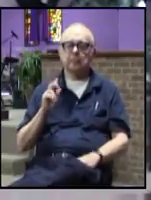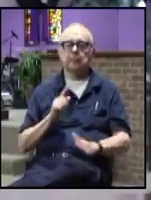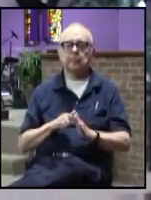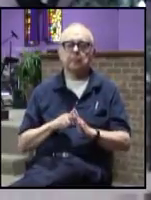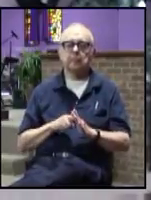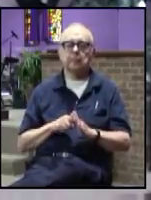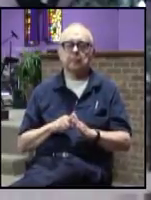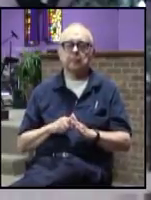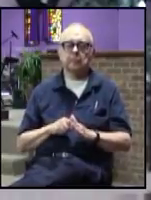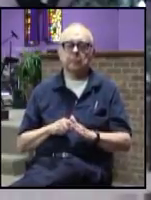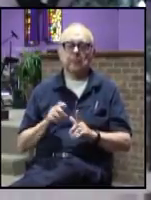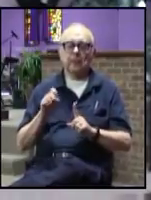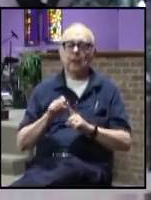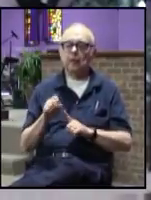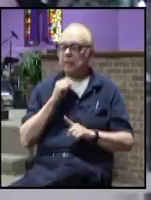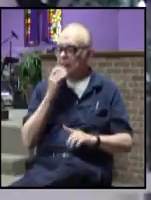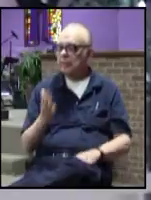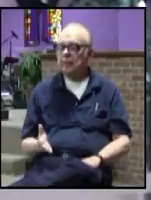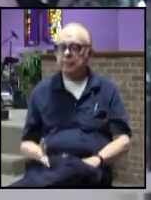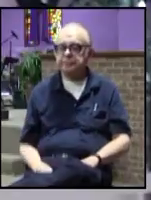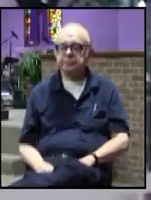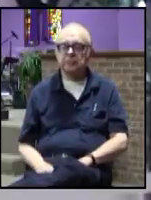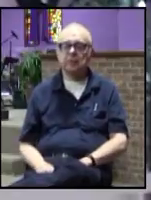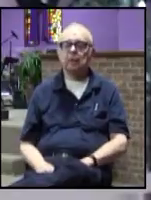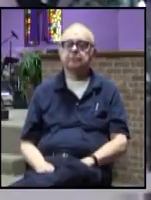2 seconds, the elevator ain't there.